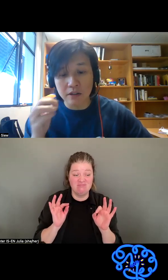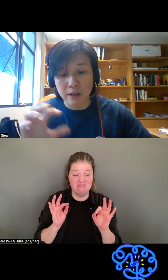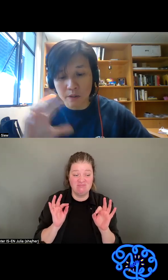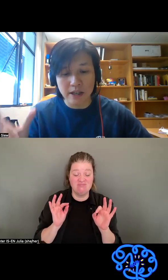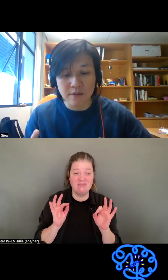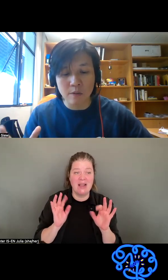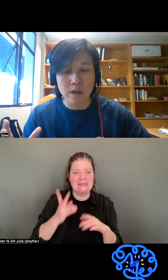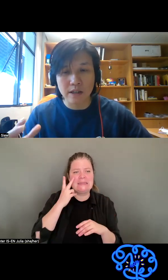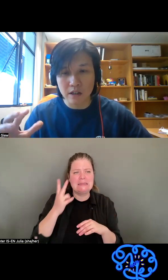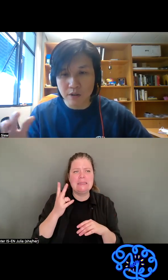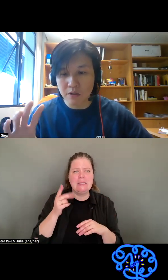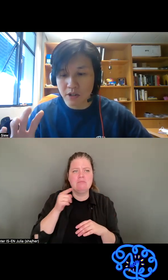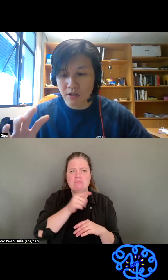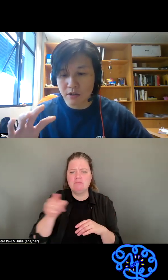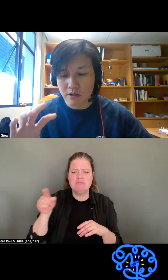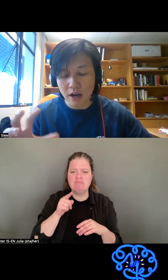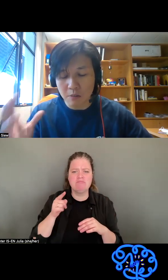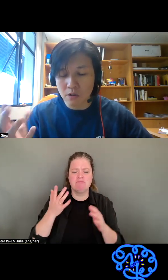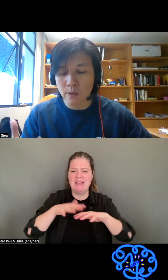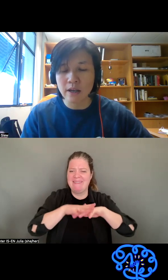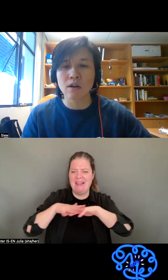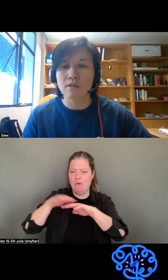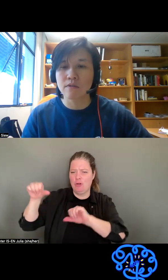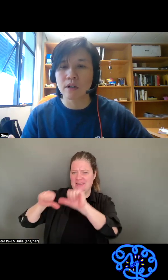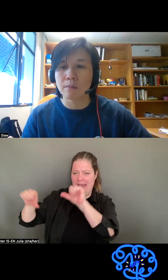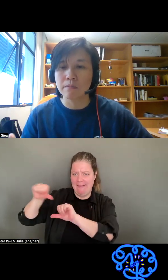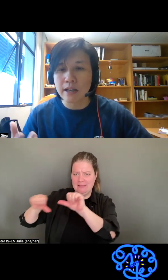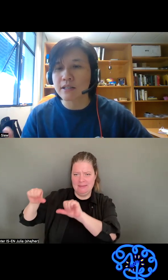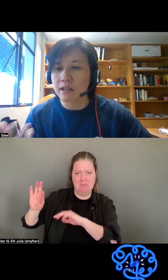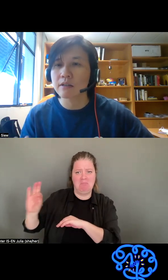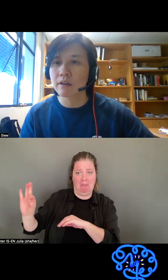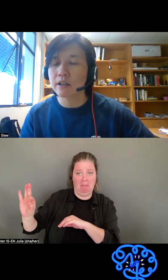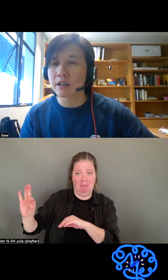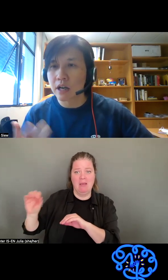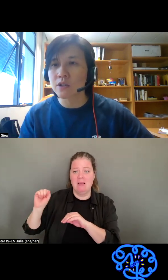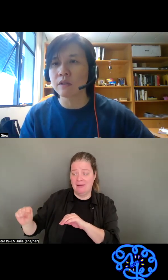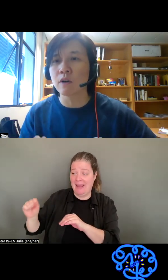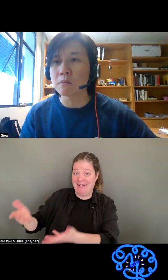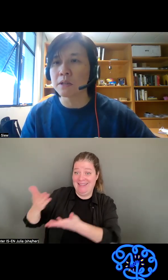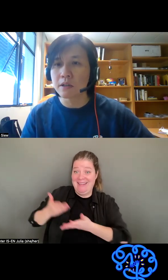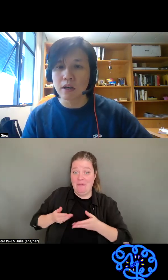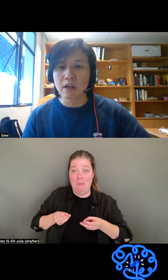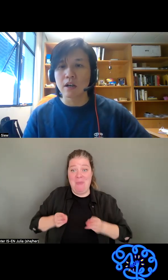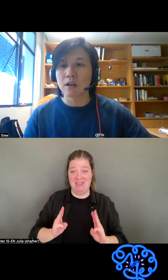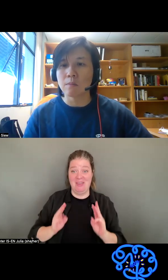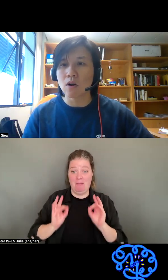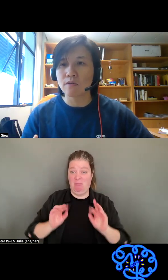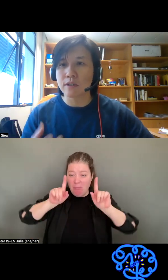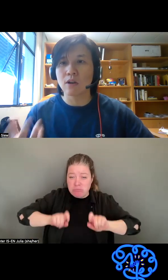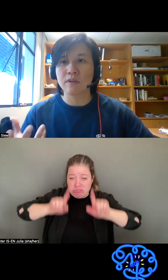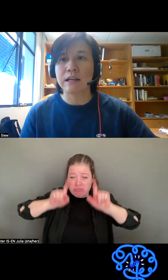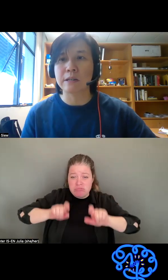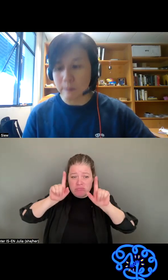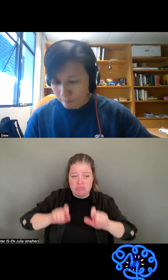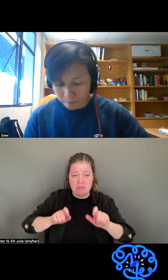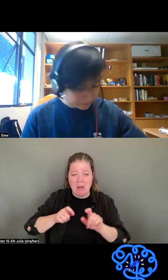about the network science framework is that it gives you this tractable way of testing, like accounts of development